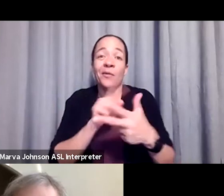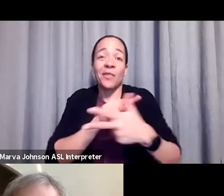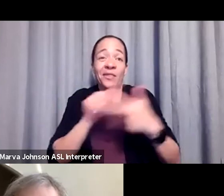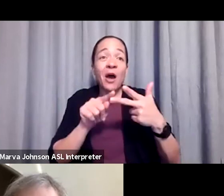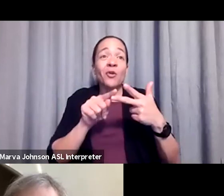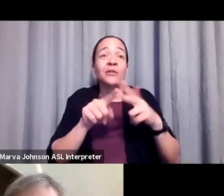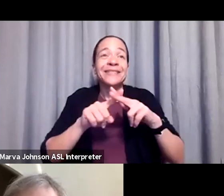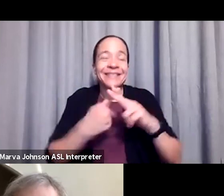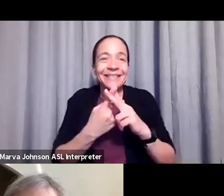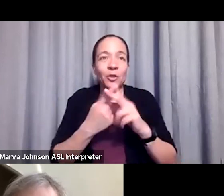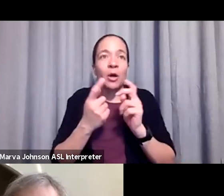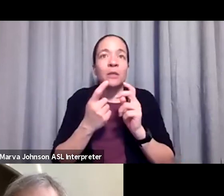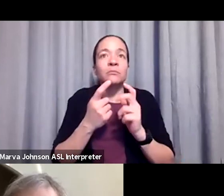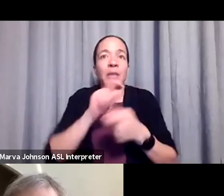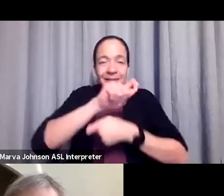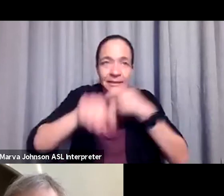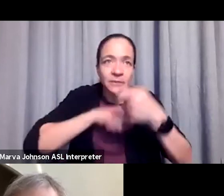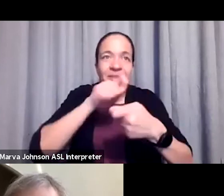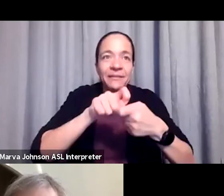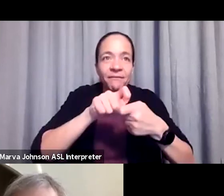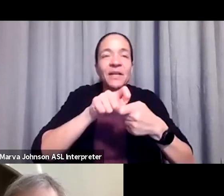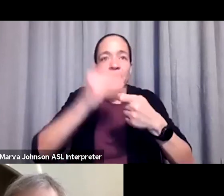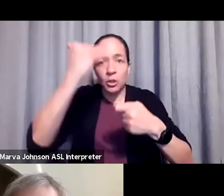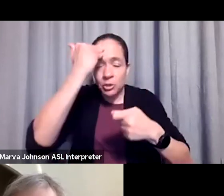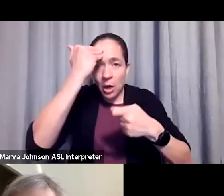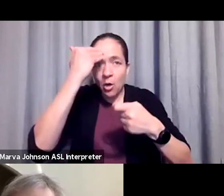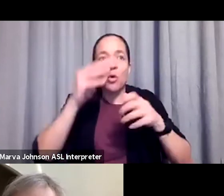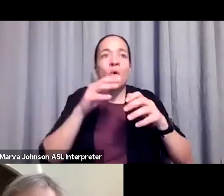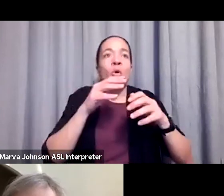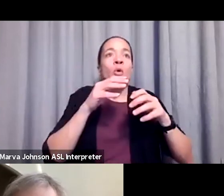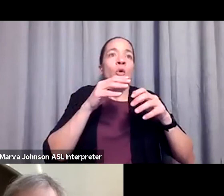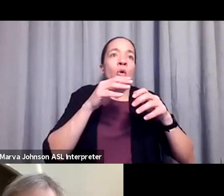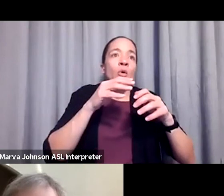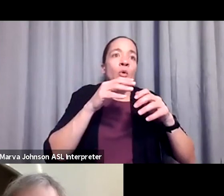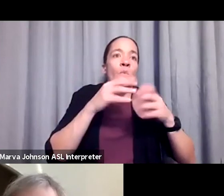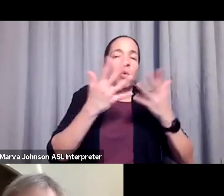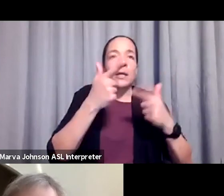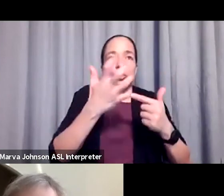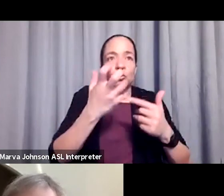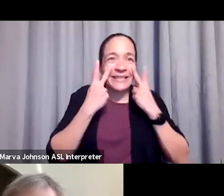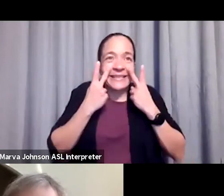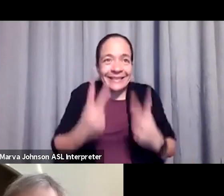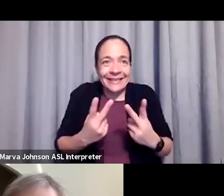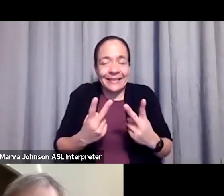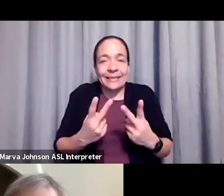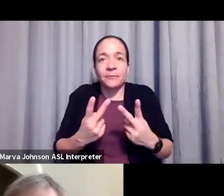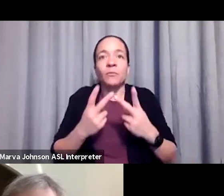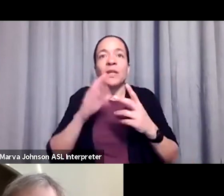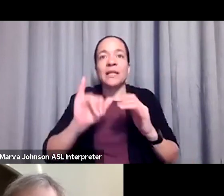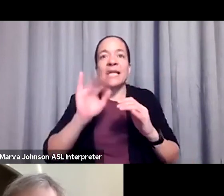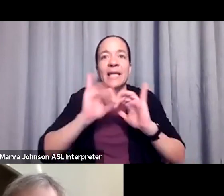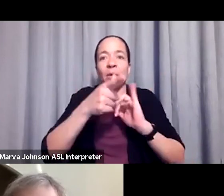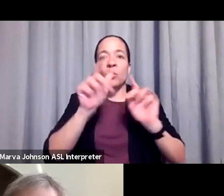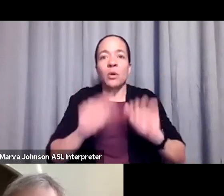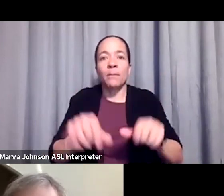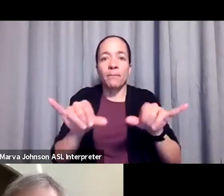with specificity about what awareness, attitudes, and actions you want to see as the way to start measuring them. And then